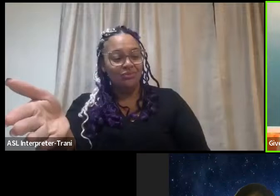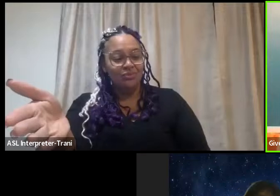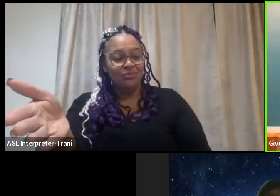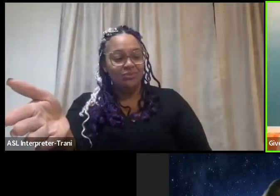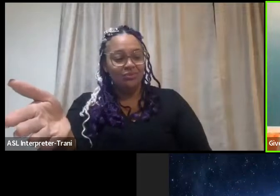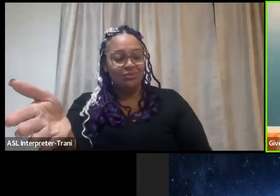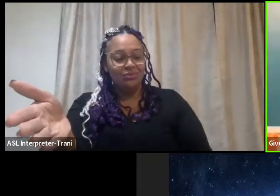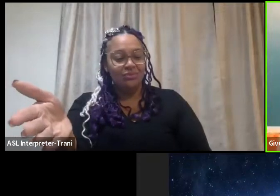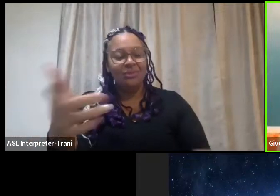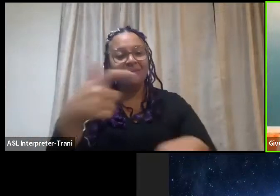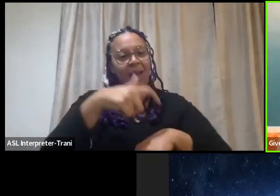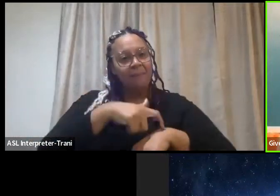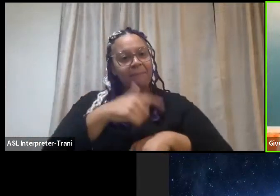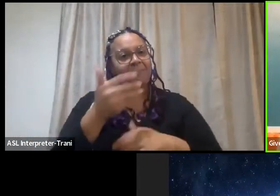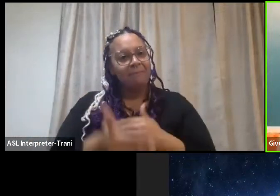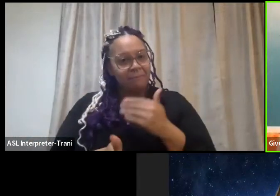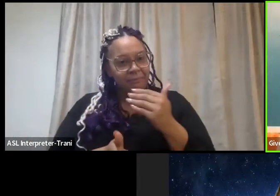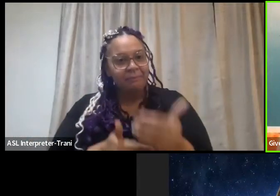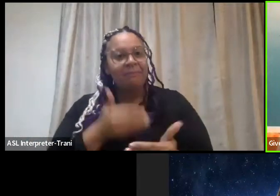Take your time.